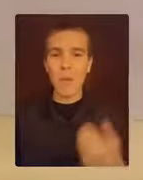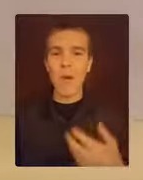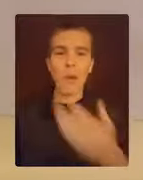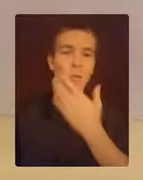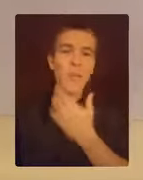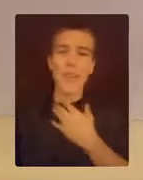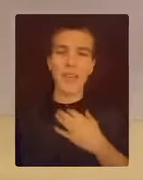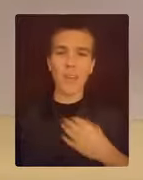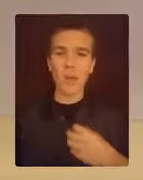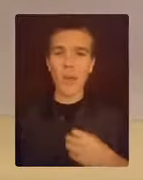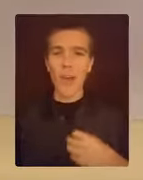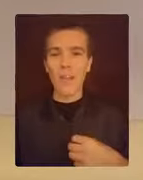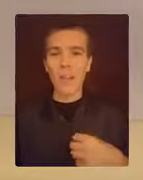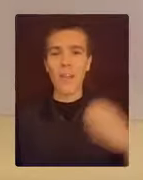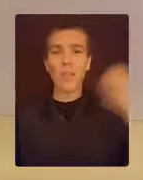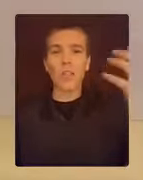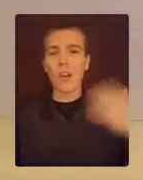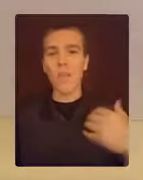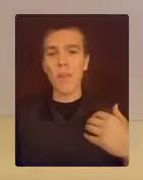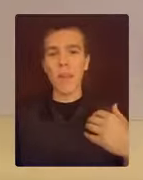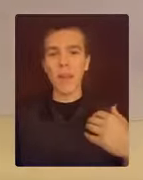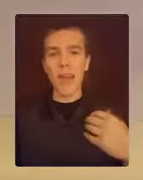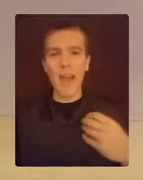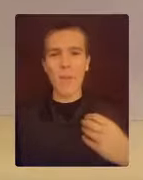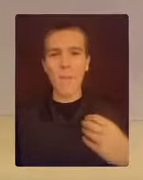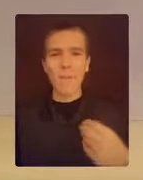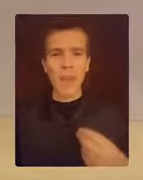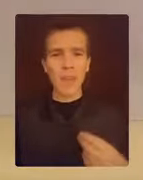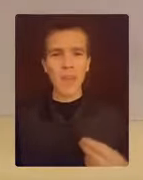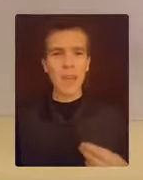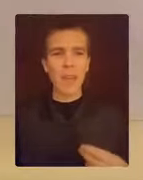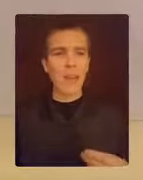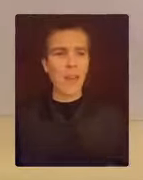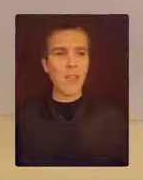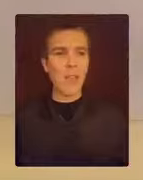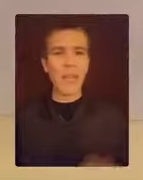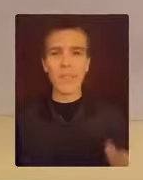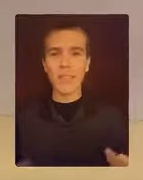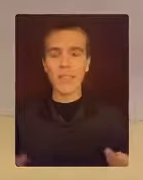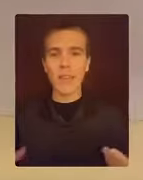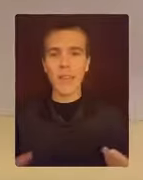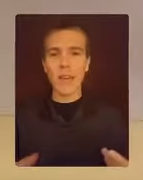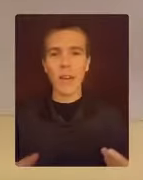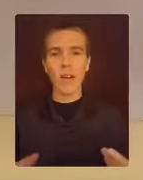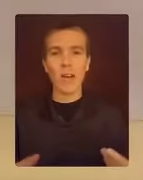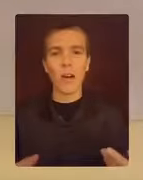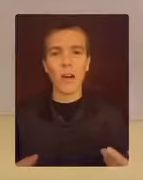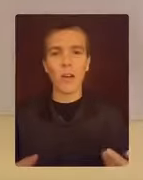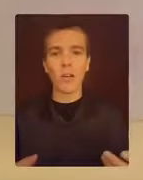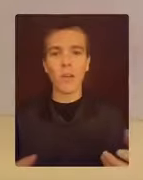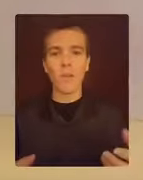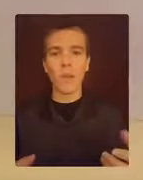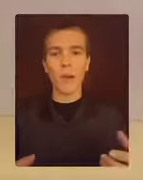sand particles hitting you and the sun beaming down, and then instantly